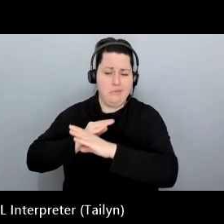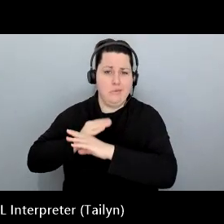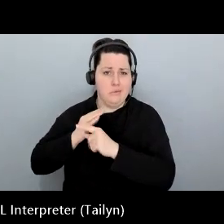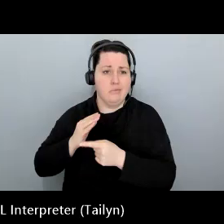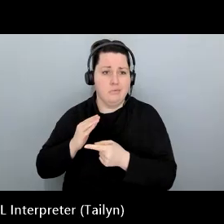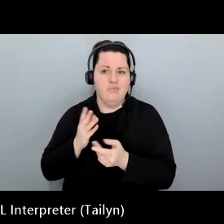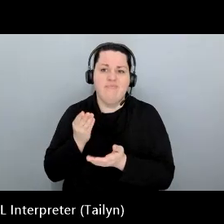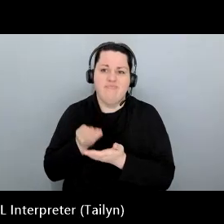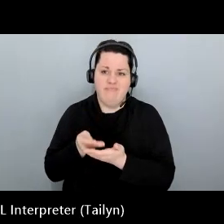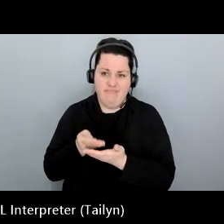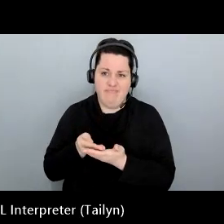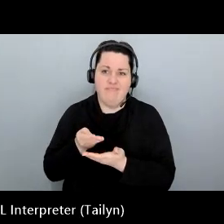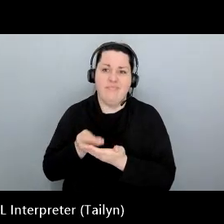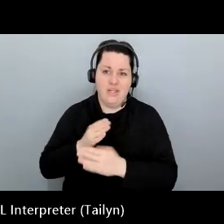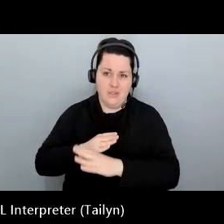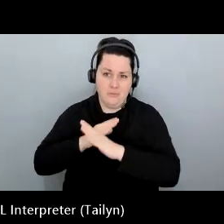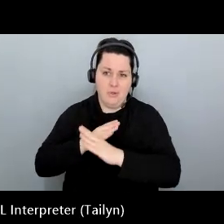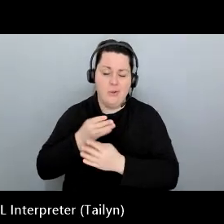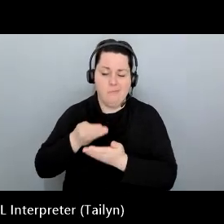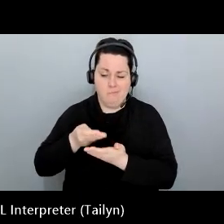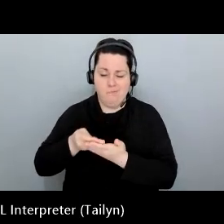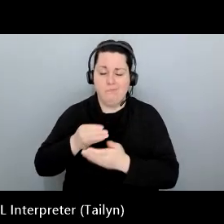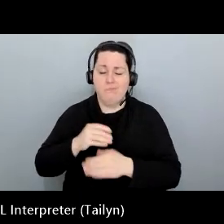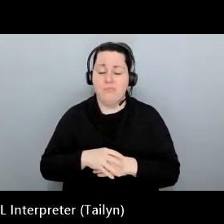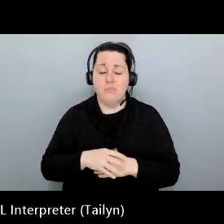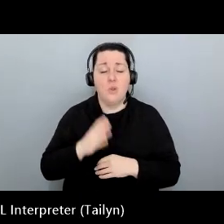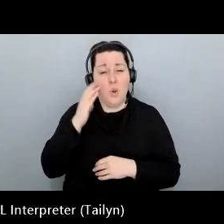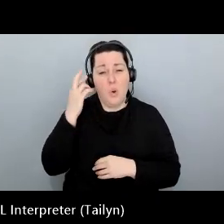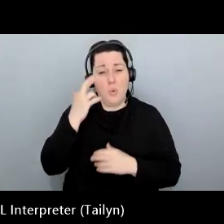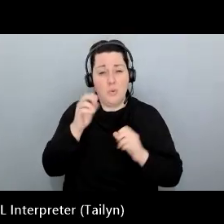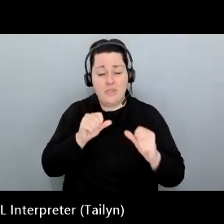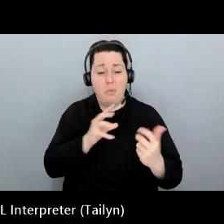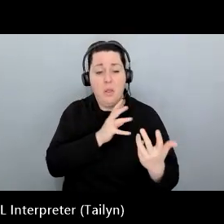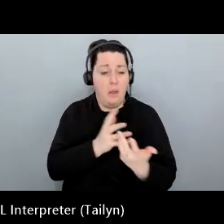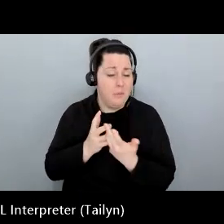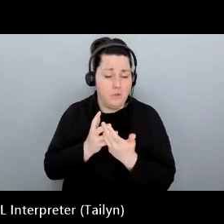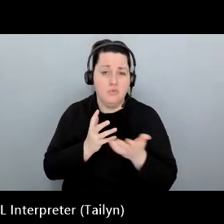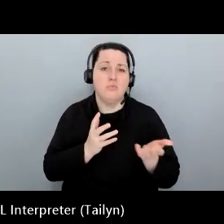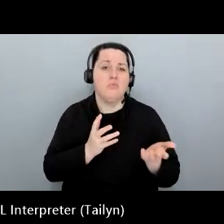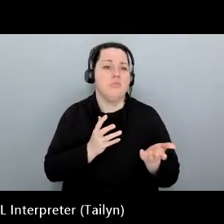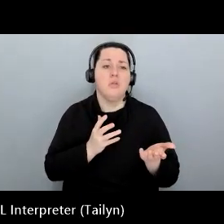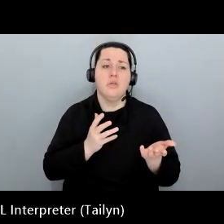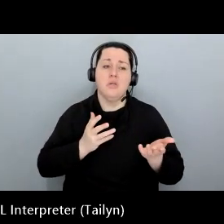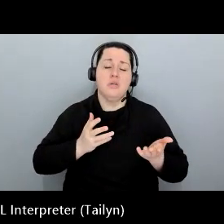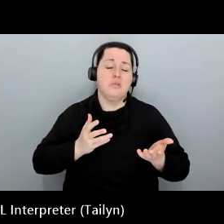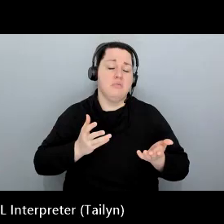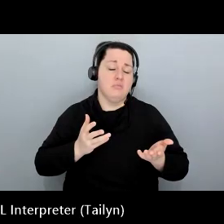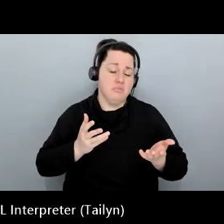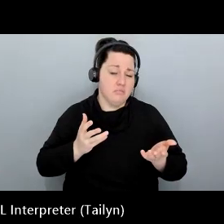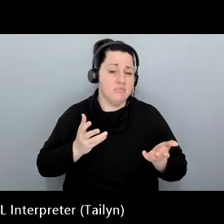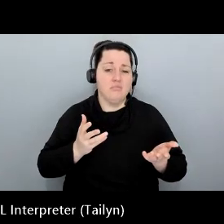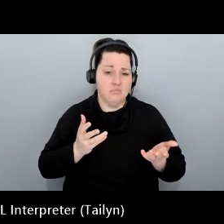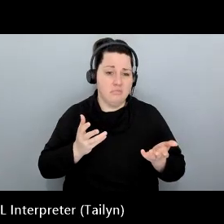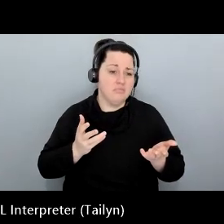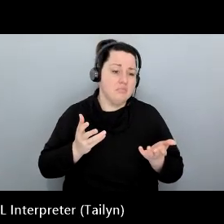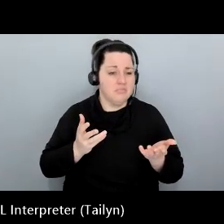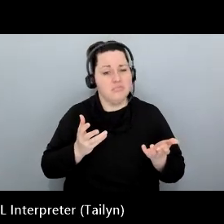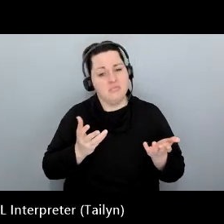the financial barrier. As you know, reasonable accommodations, while not, quite a bit, can also be